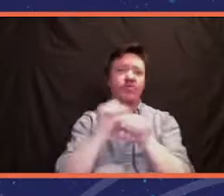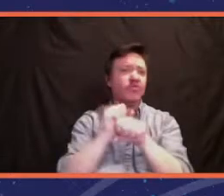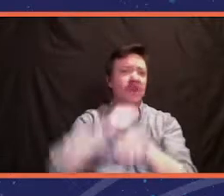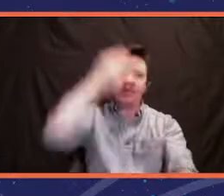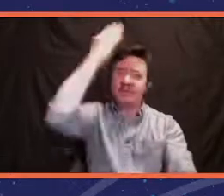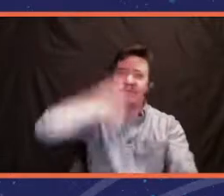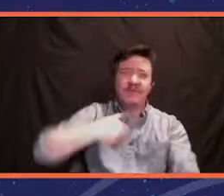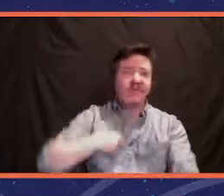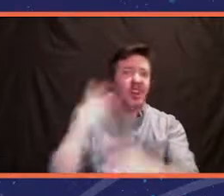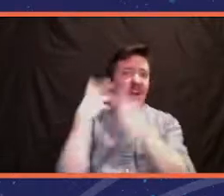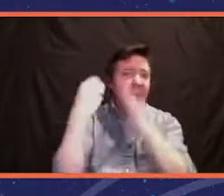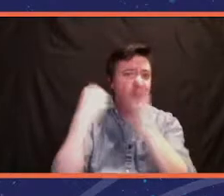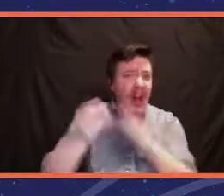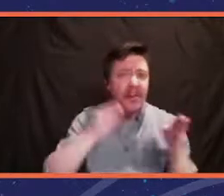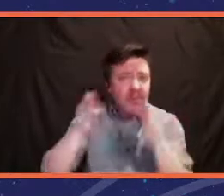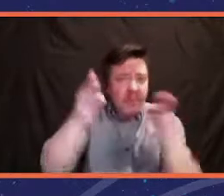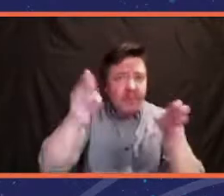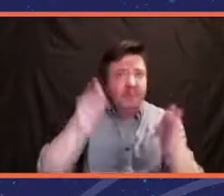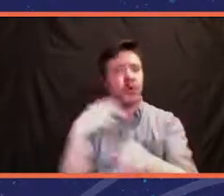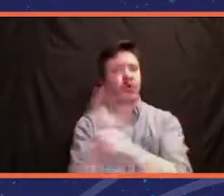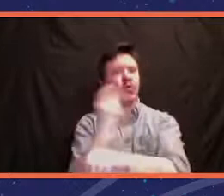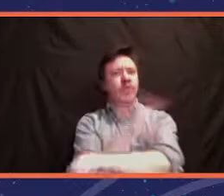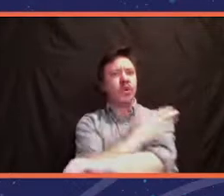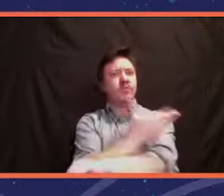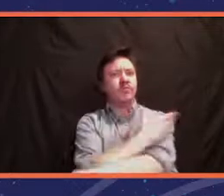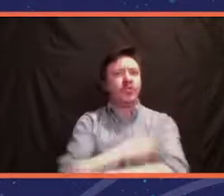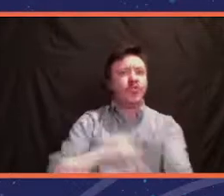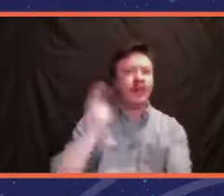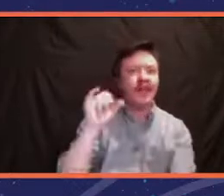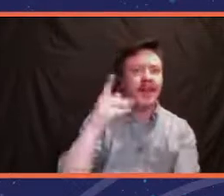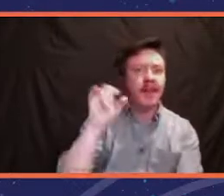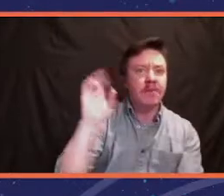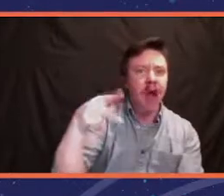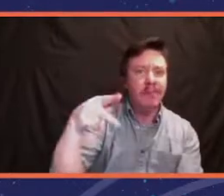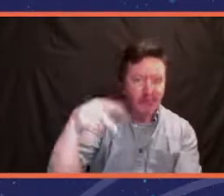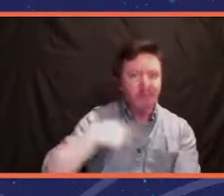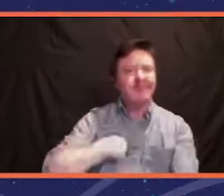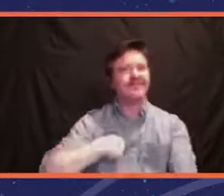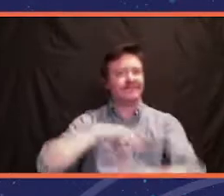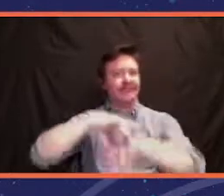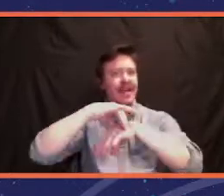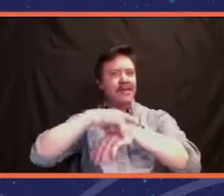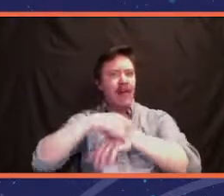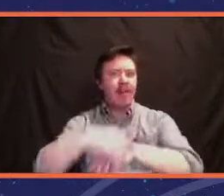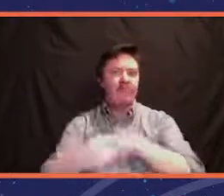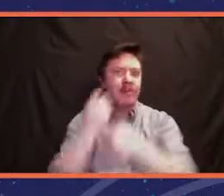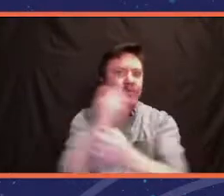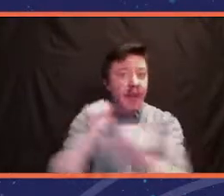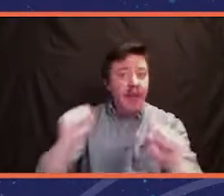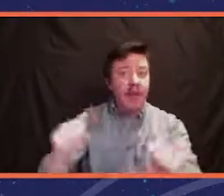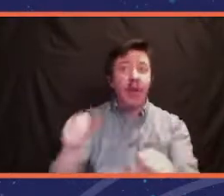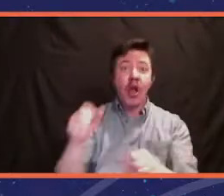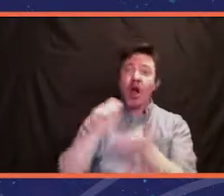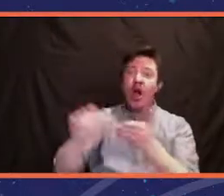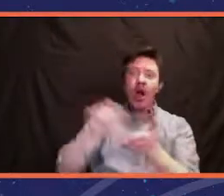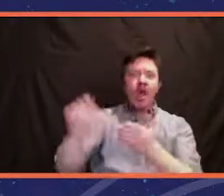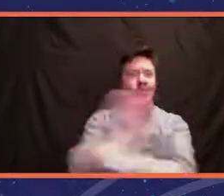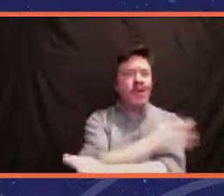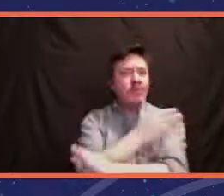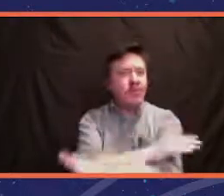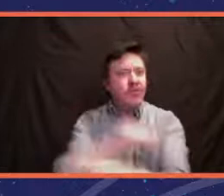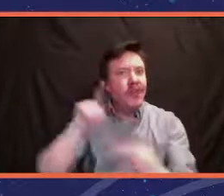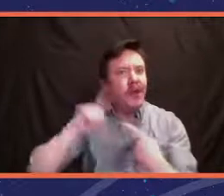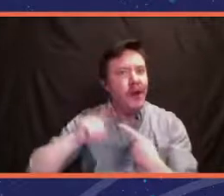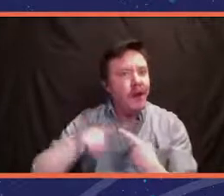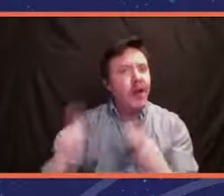between hip hop and environmentalism. So she was one of the first people that I really was like, wow, you can write raps about this. You can like work with